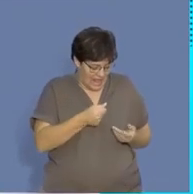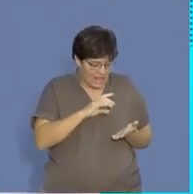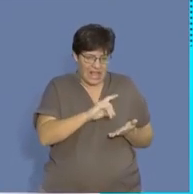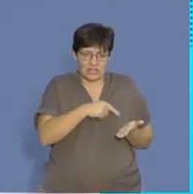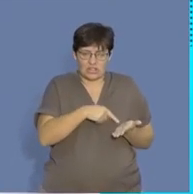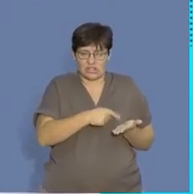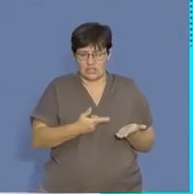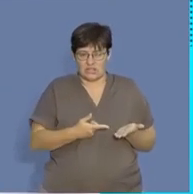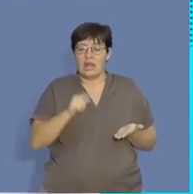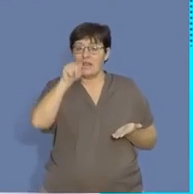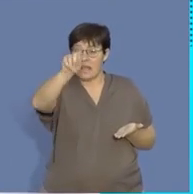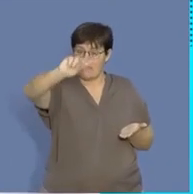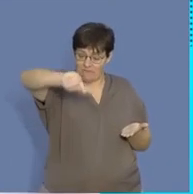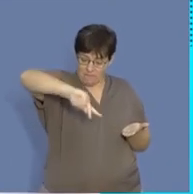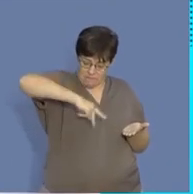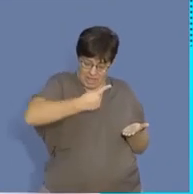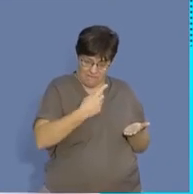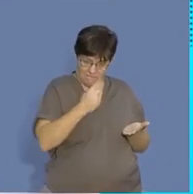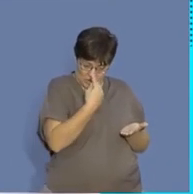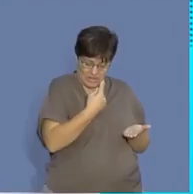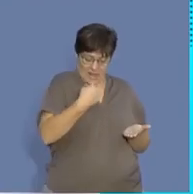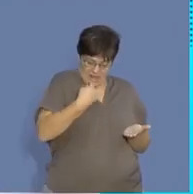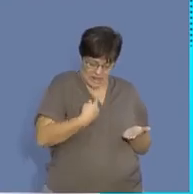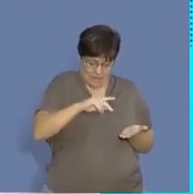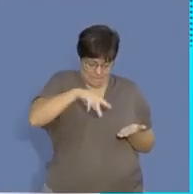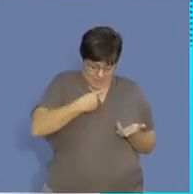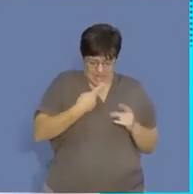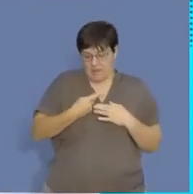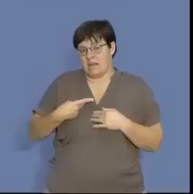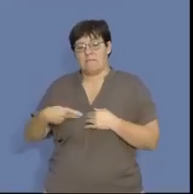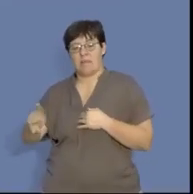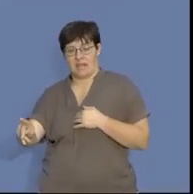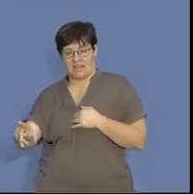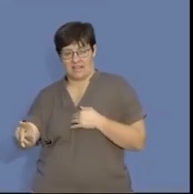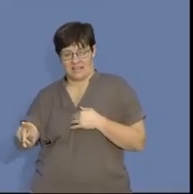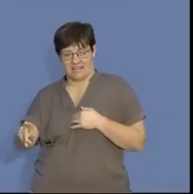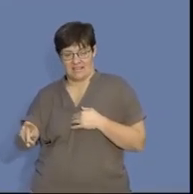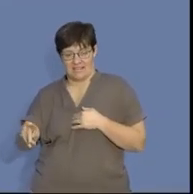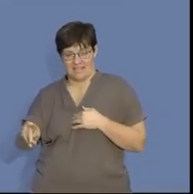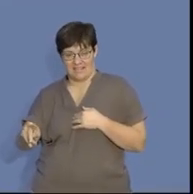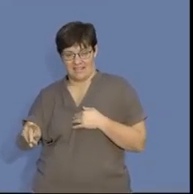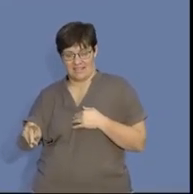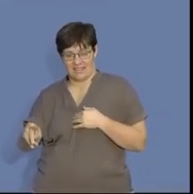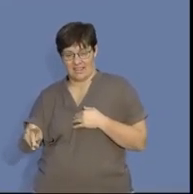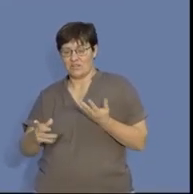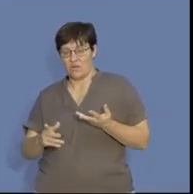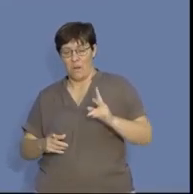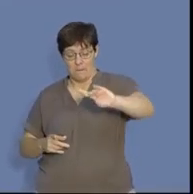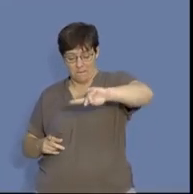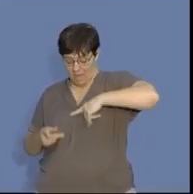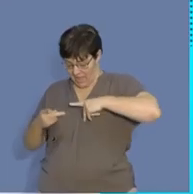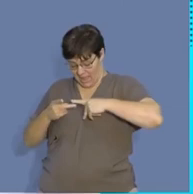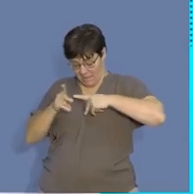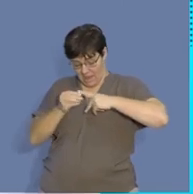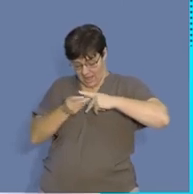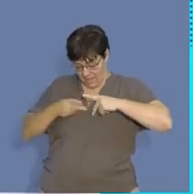normally want your debtors to pay you first, right? We want our debtors to pay us first.